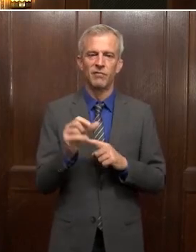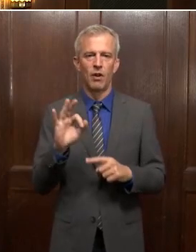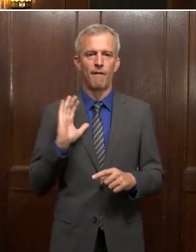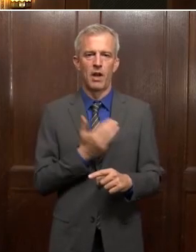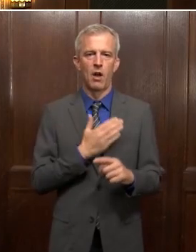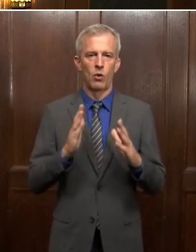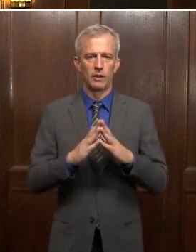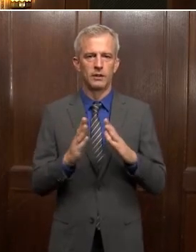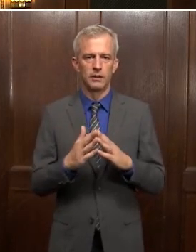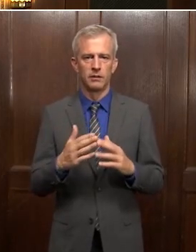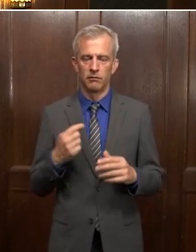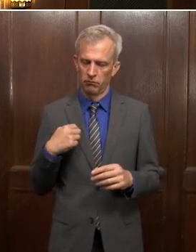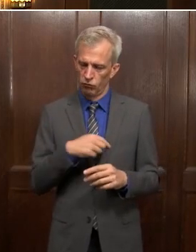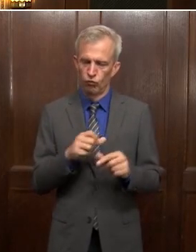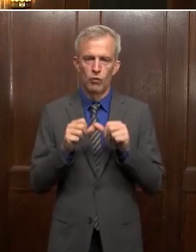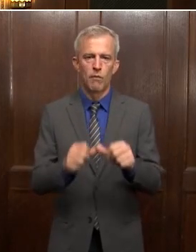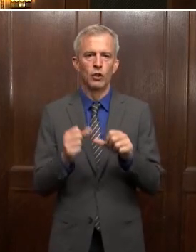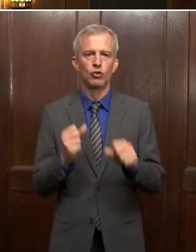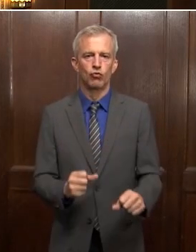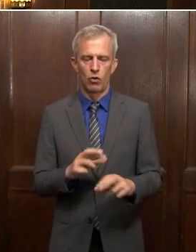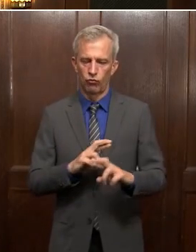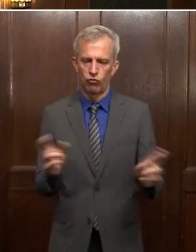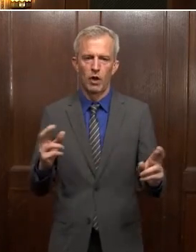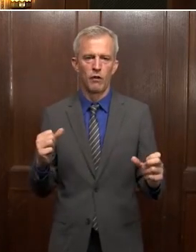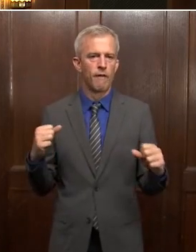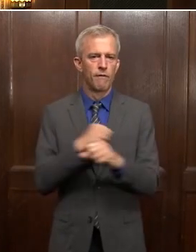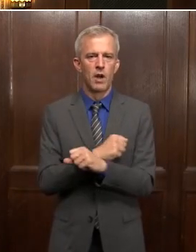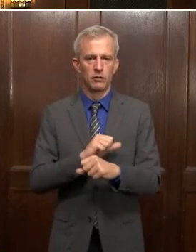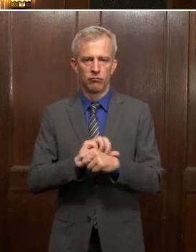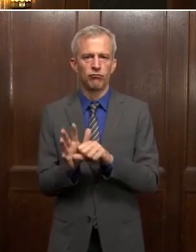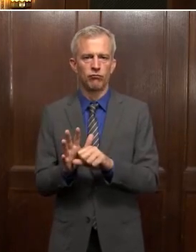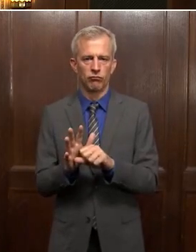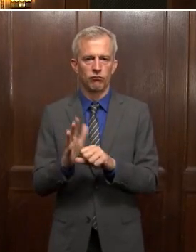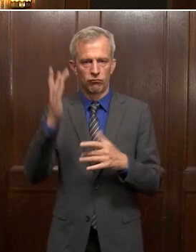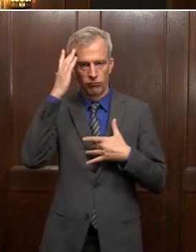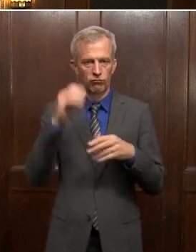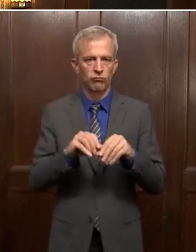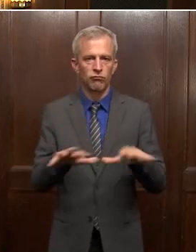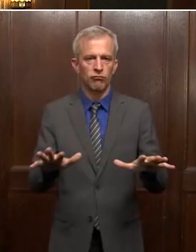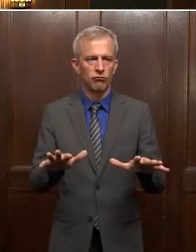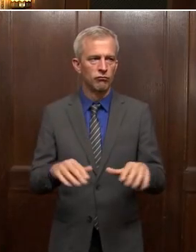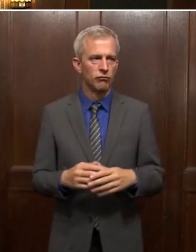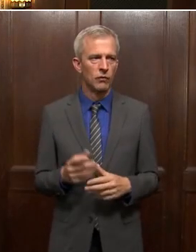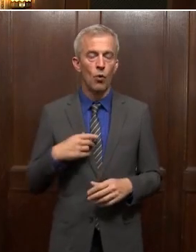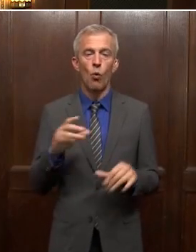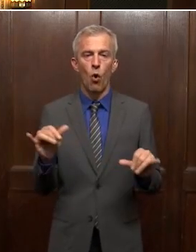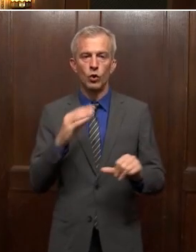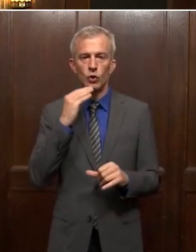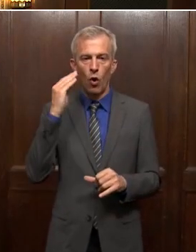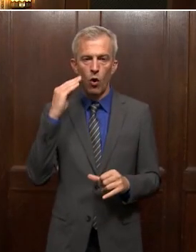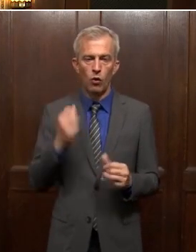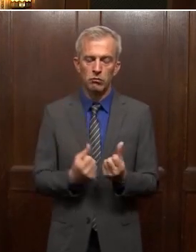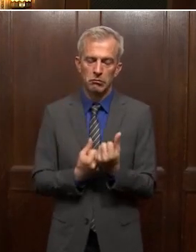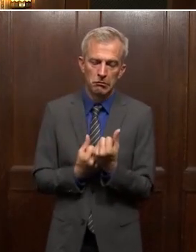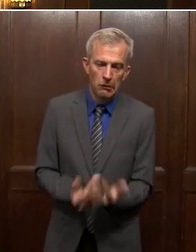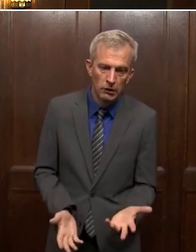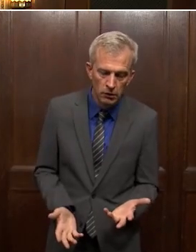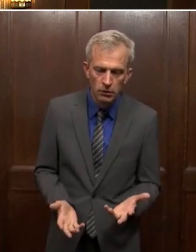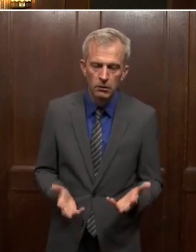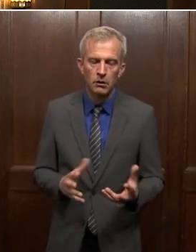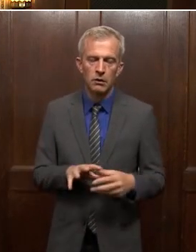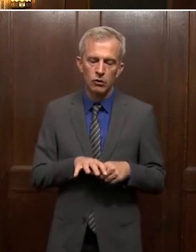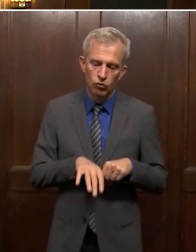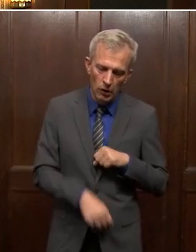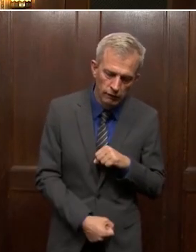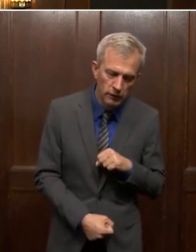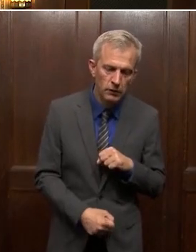to fight this crisis, I said we're also at home and we're bent. We're grieving, but